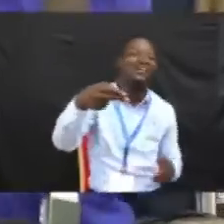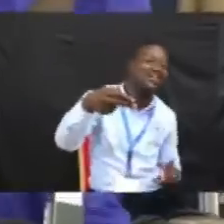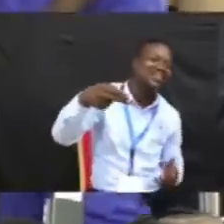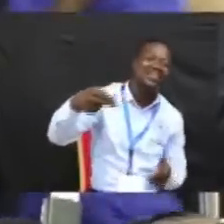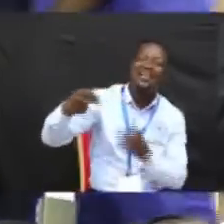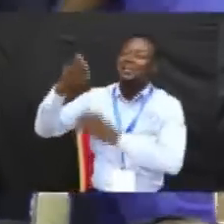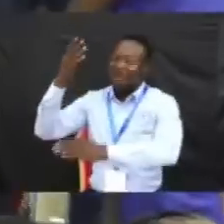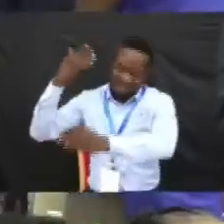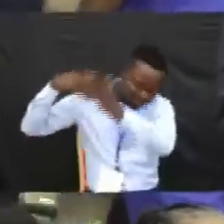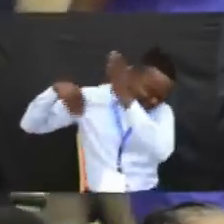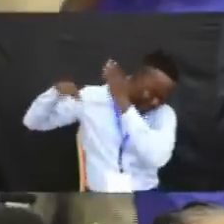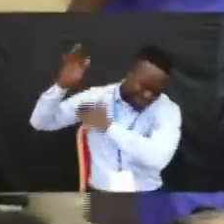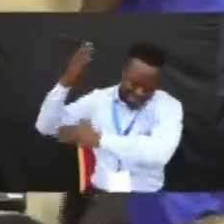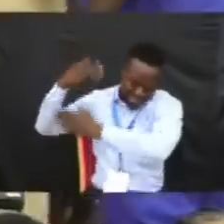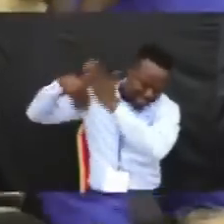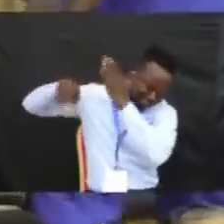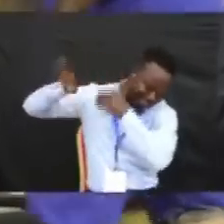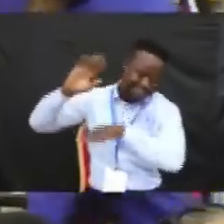There is something.